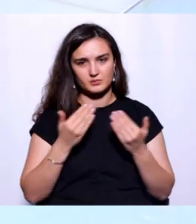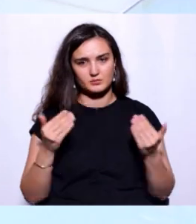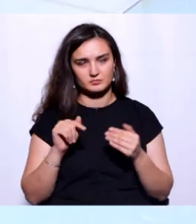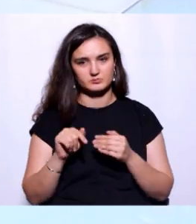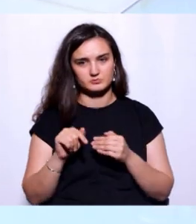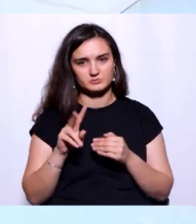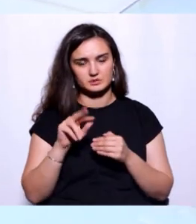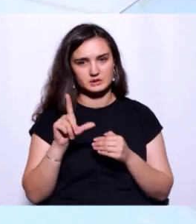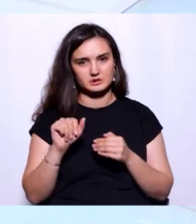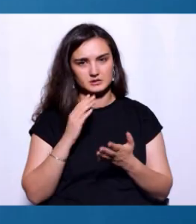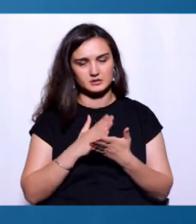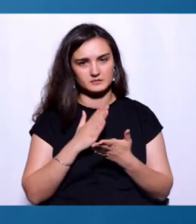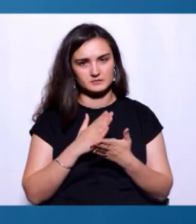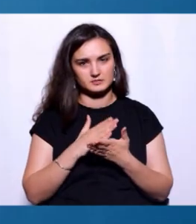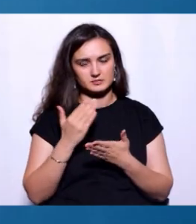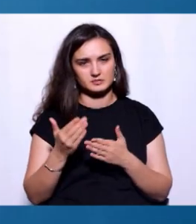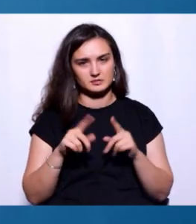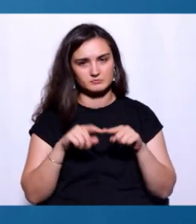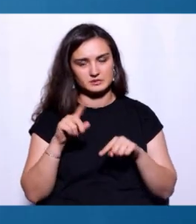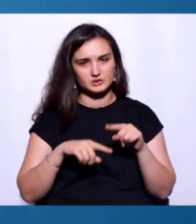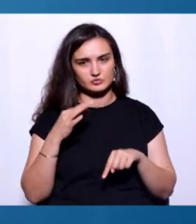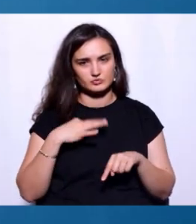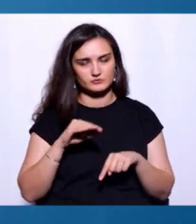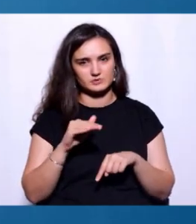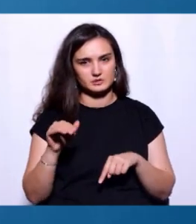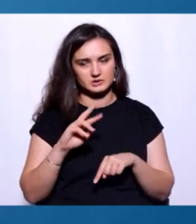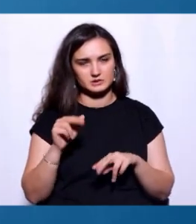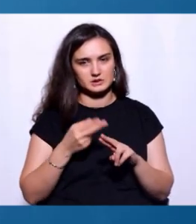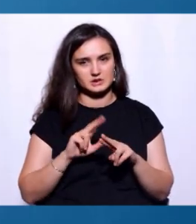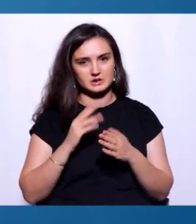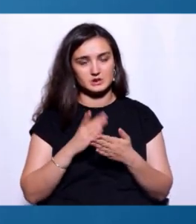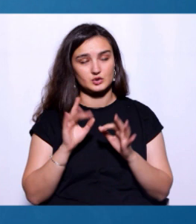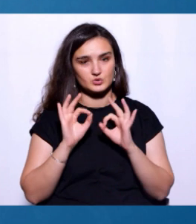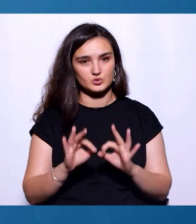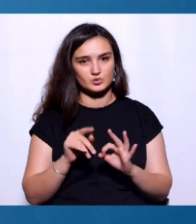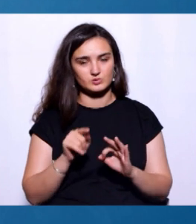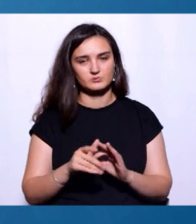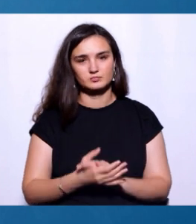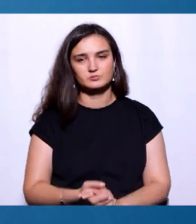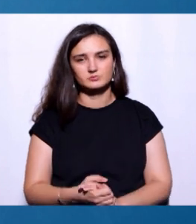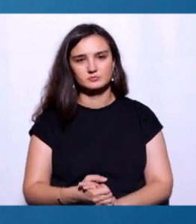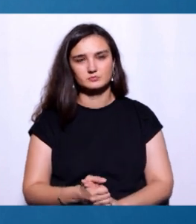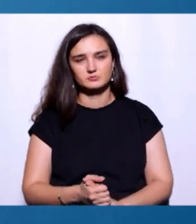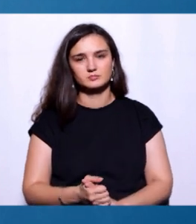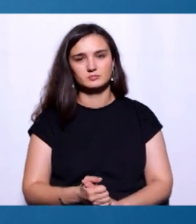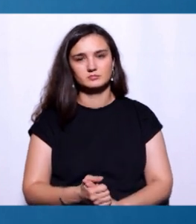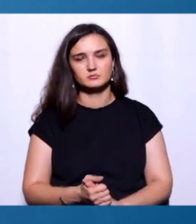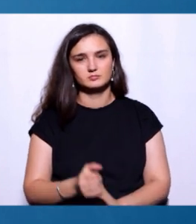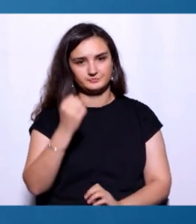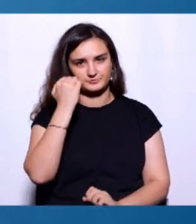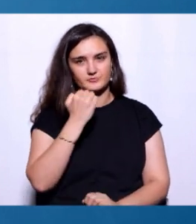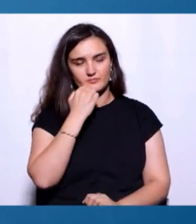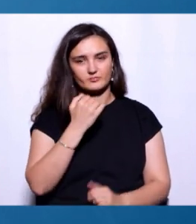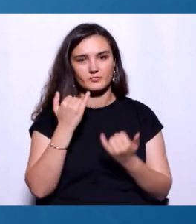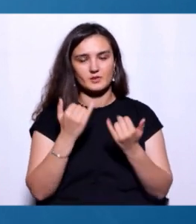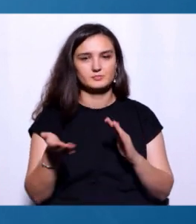one, Lisa has a cousin. And that is true. Awesome job. Thank you. And